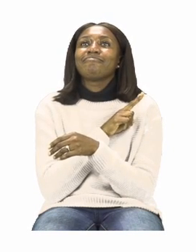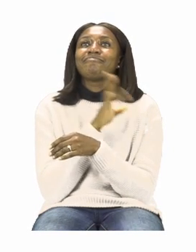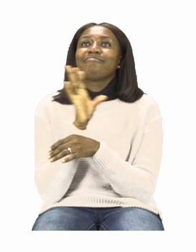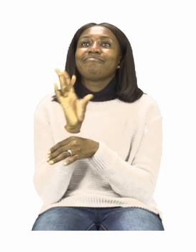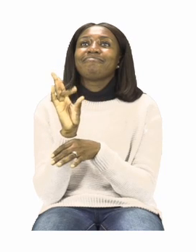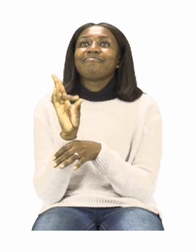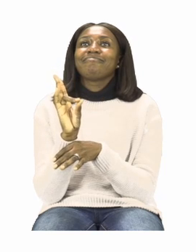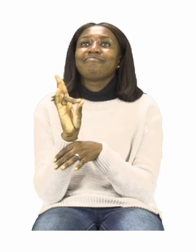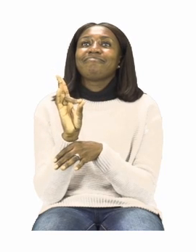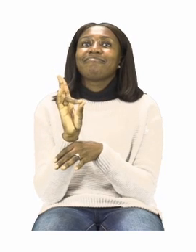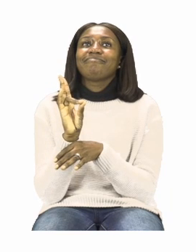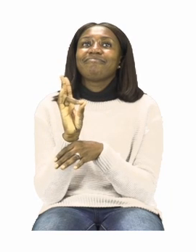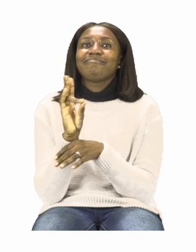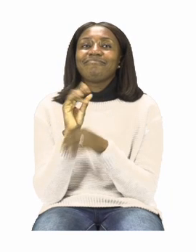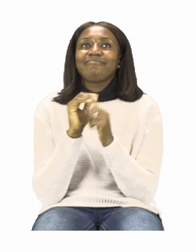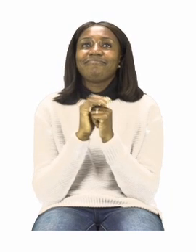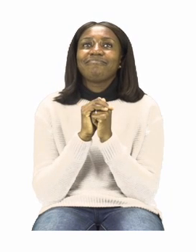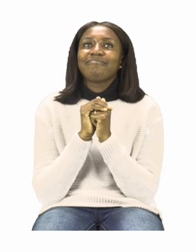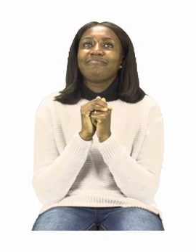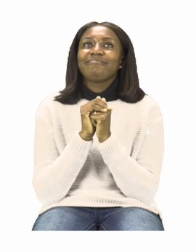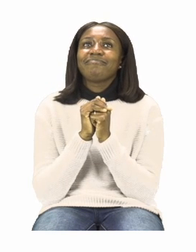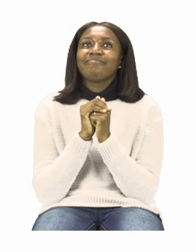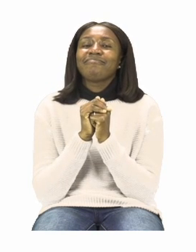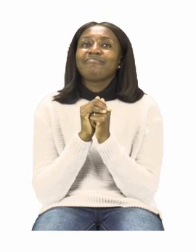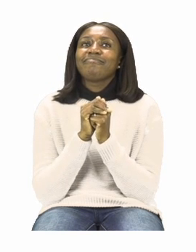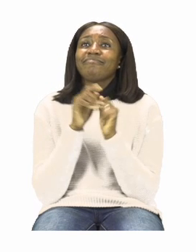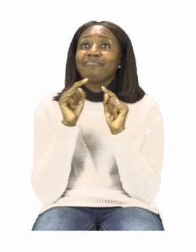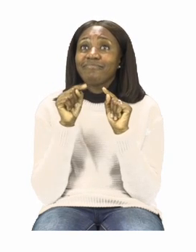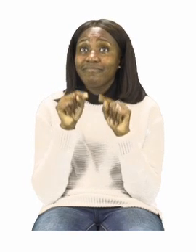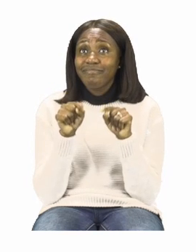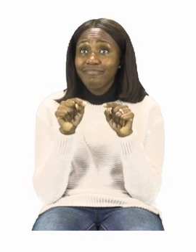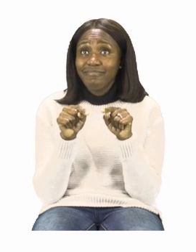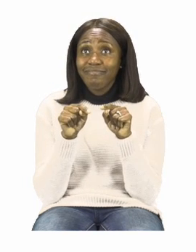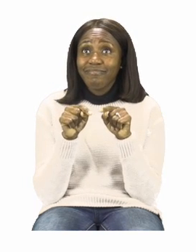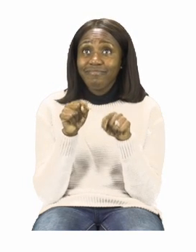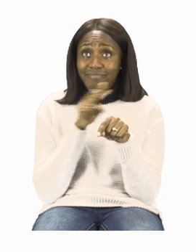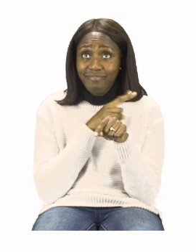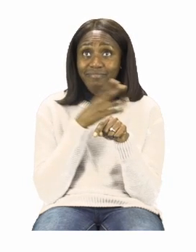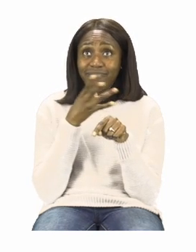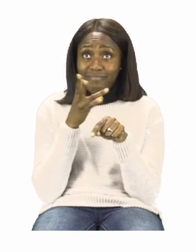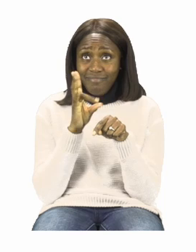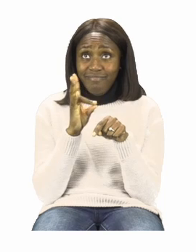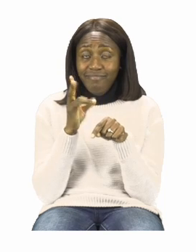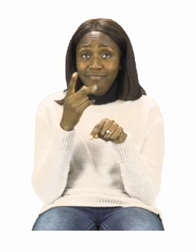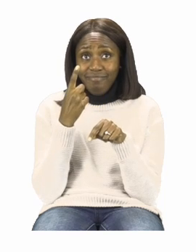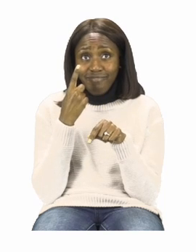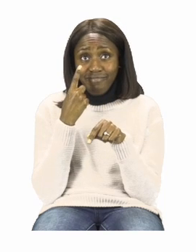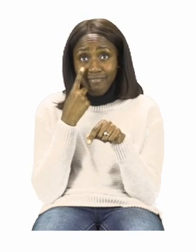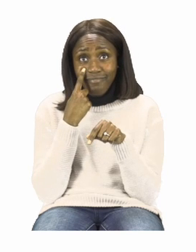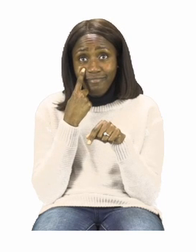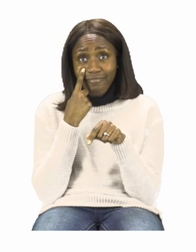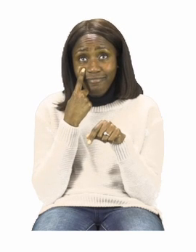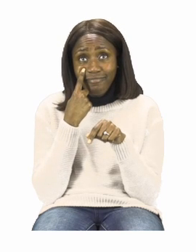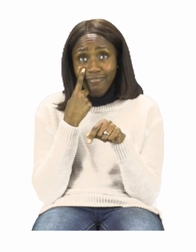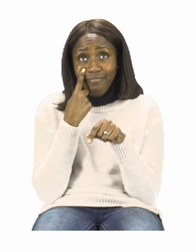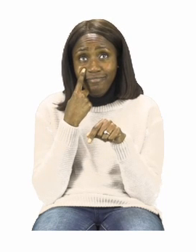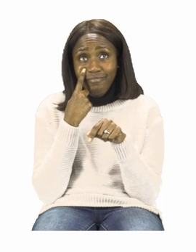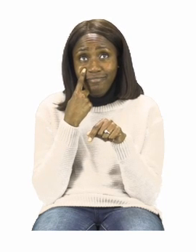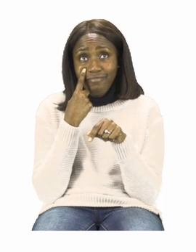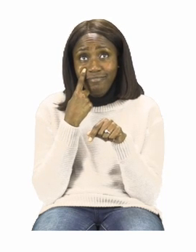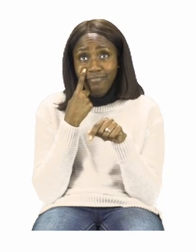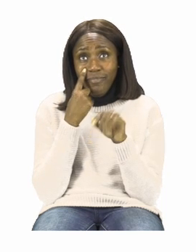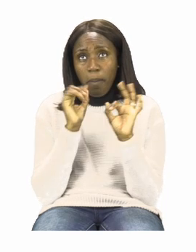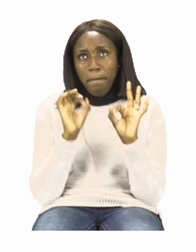27. On page 27, you will see some nice